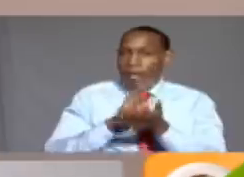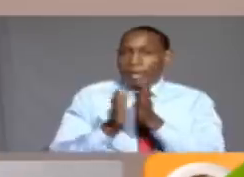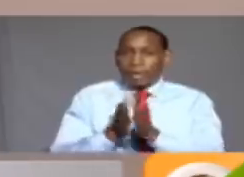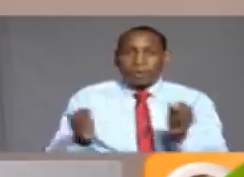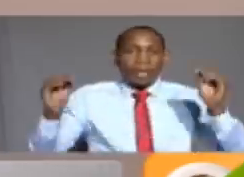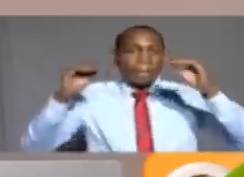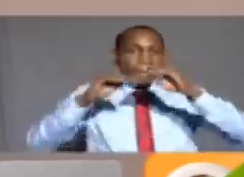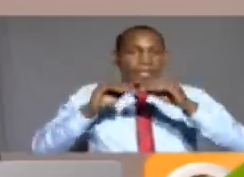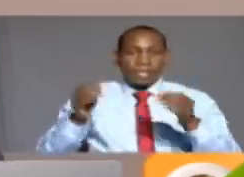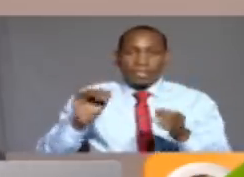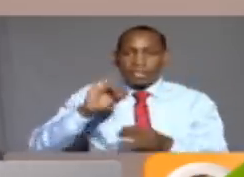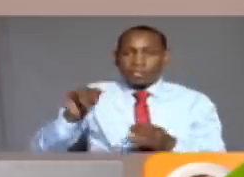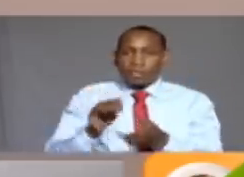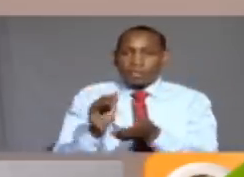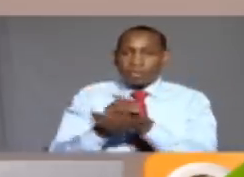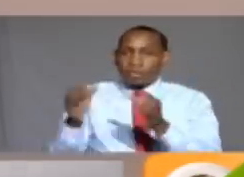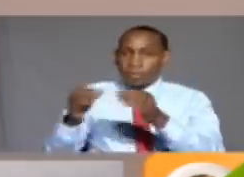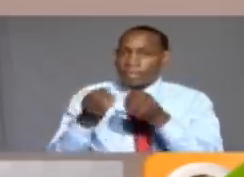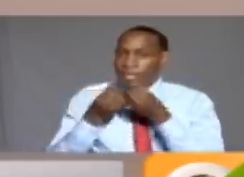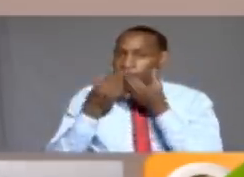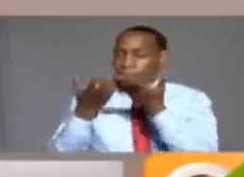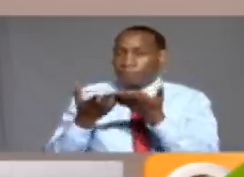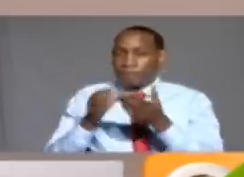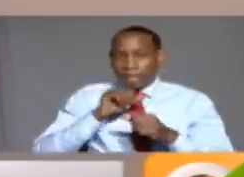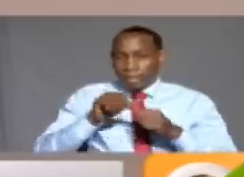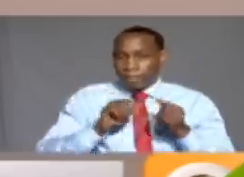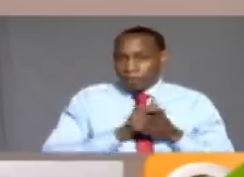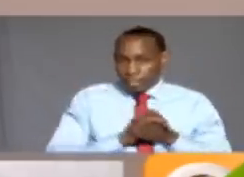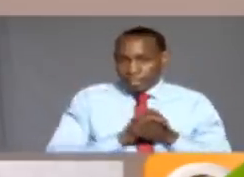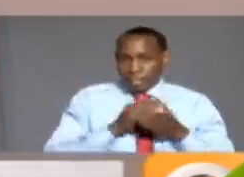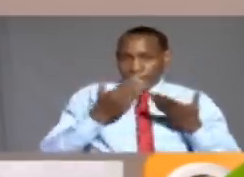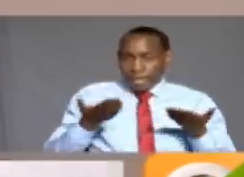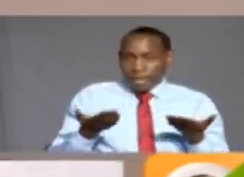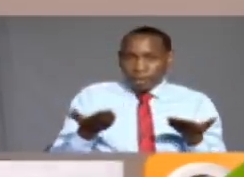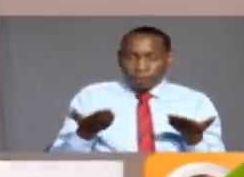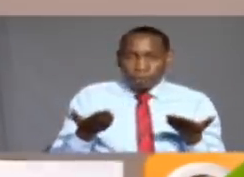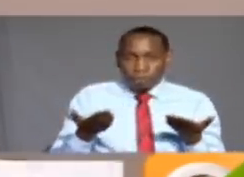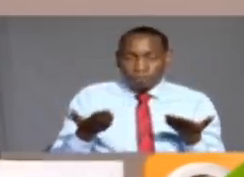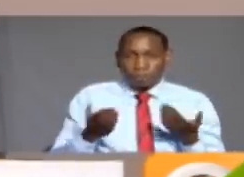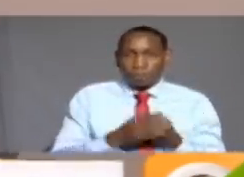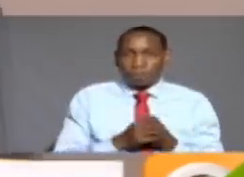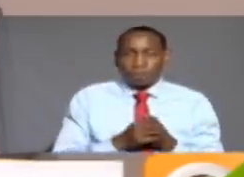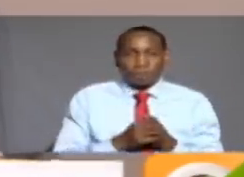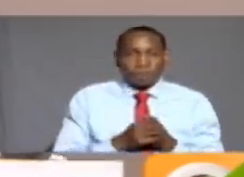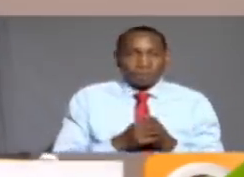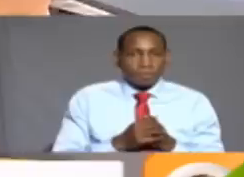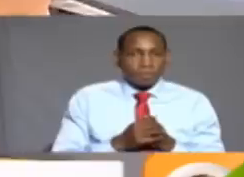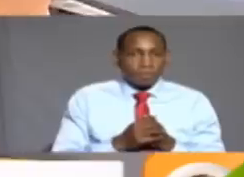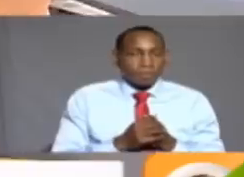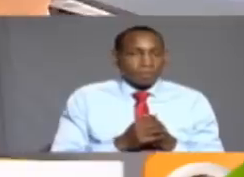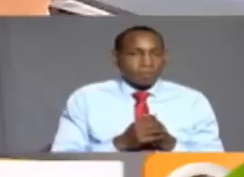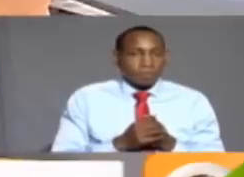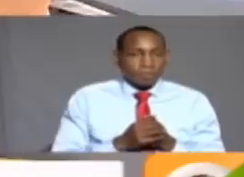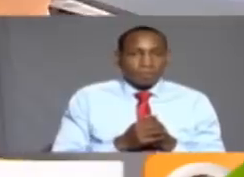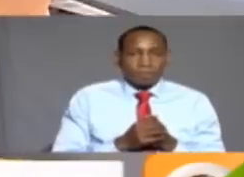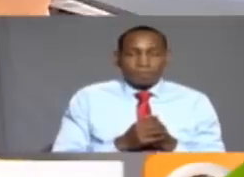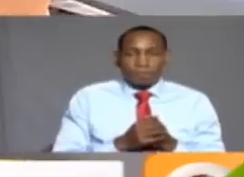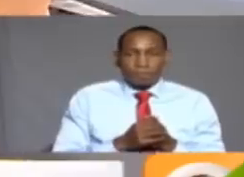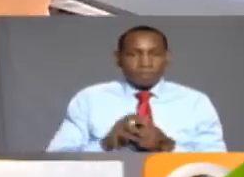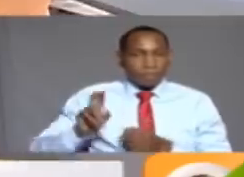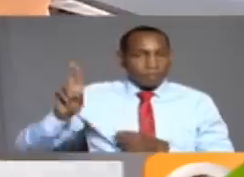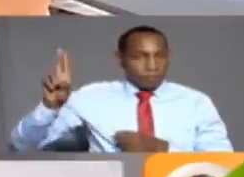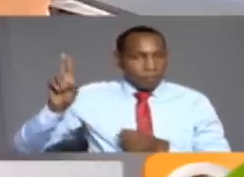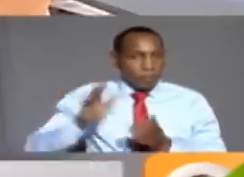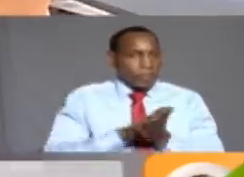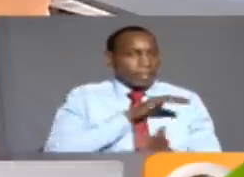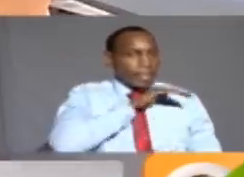as Jubilee to be told what it is or how we should deal with it. They have explained, though. The president and Raila